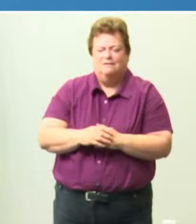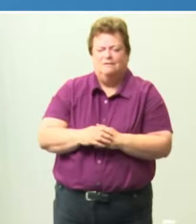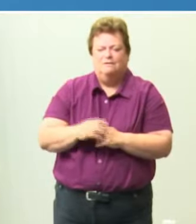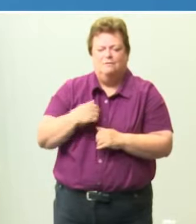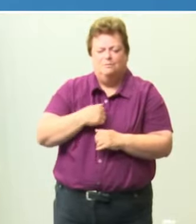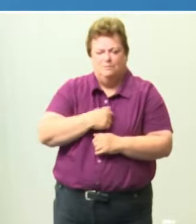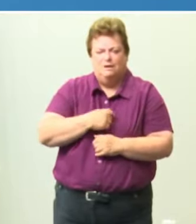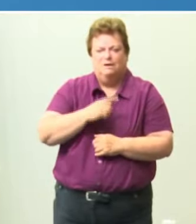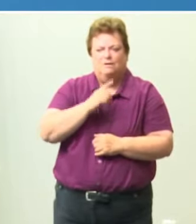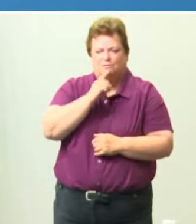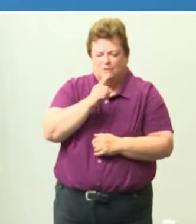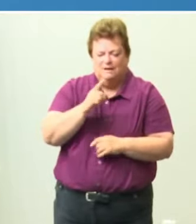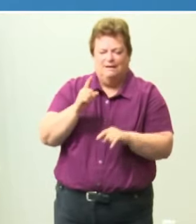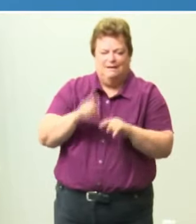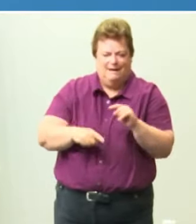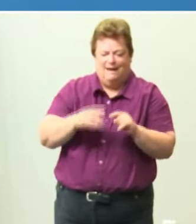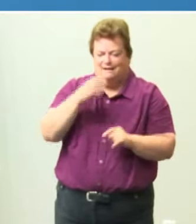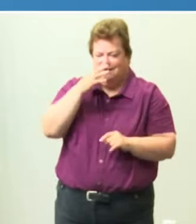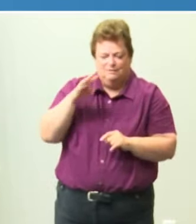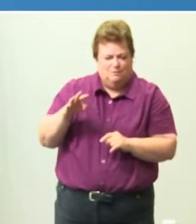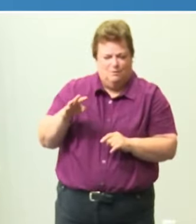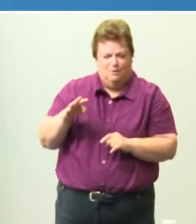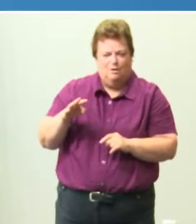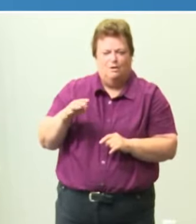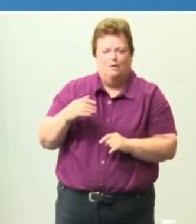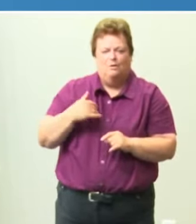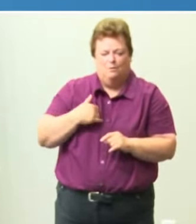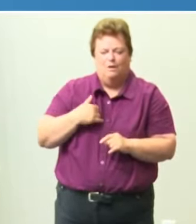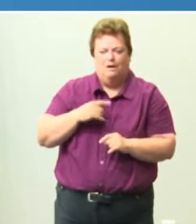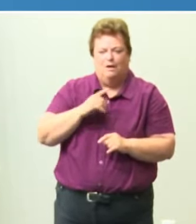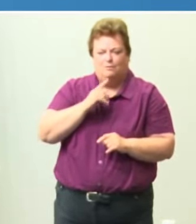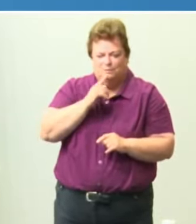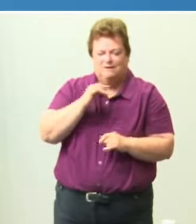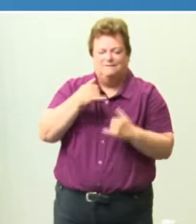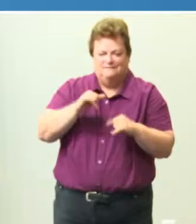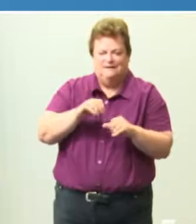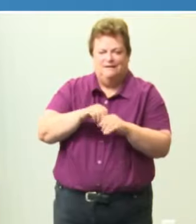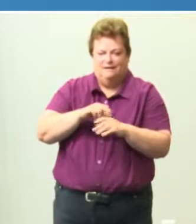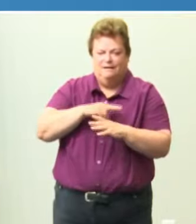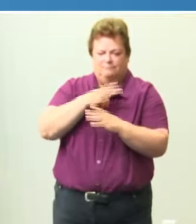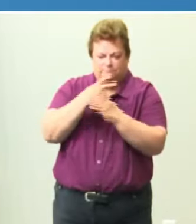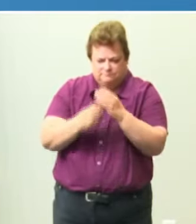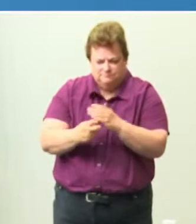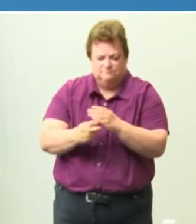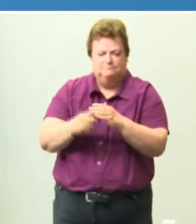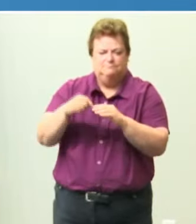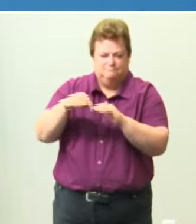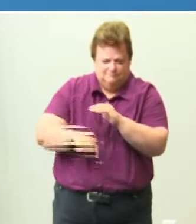We really cannot ignore it that we are in the throes of this situation.